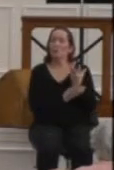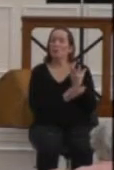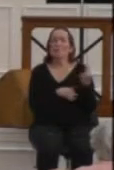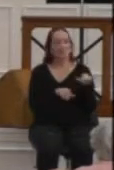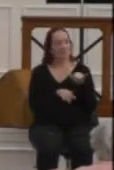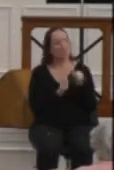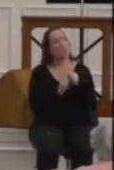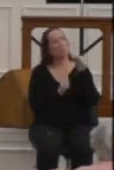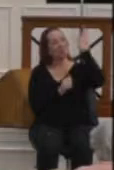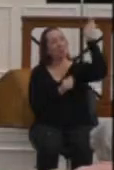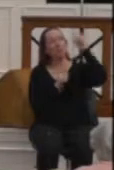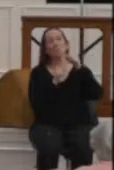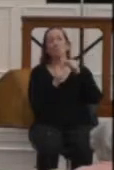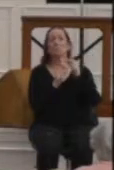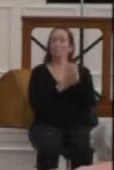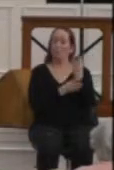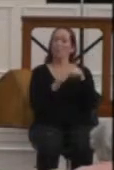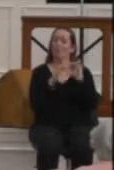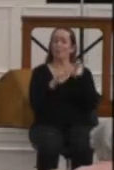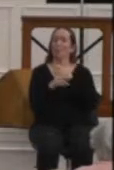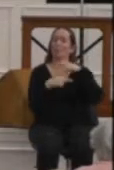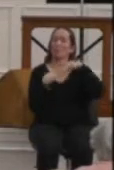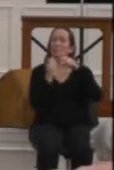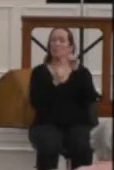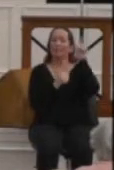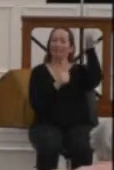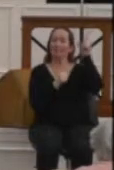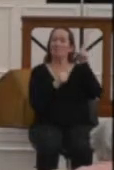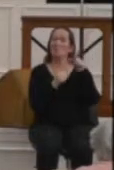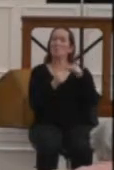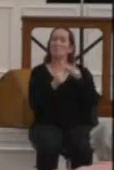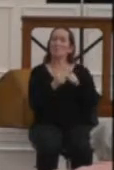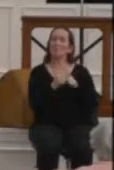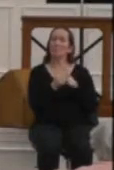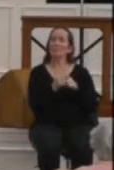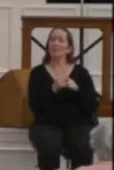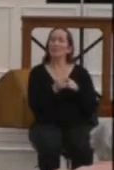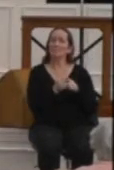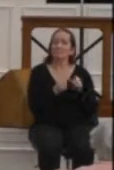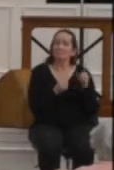We grow in our relationship with Him by taking in His Word.